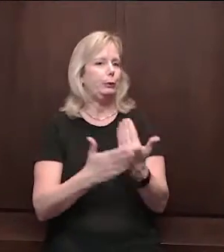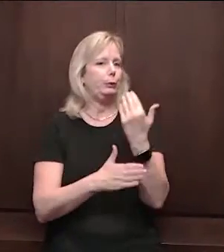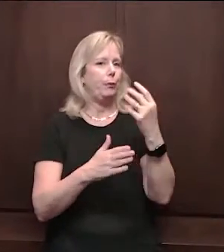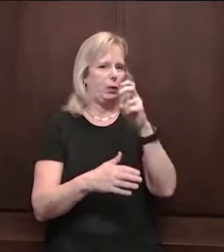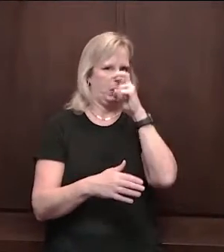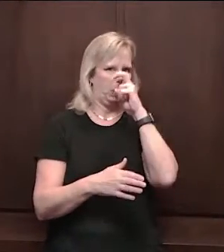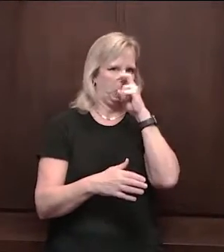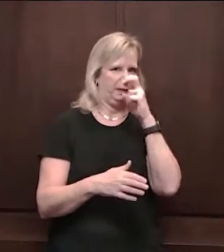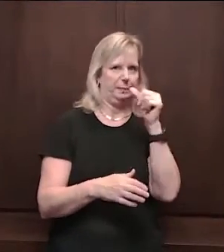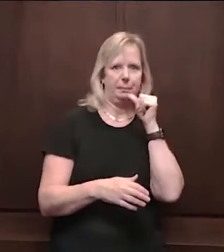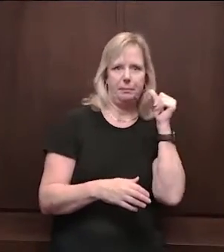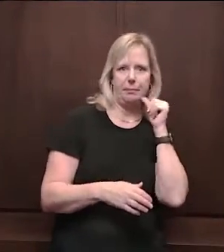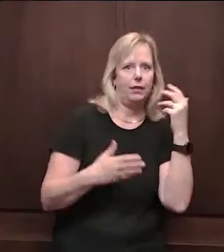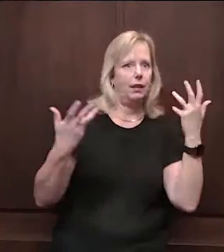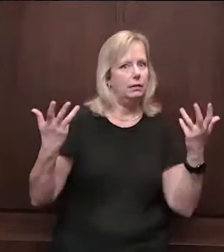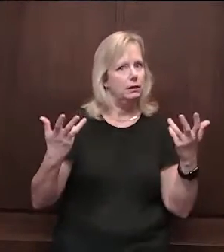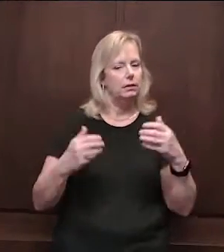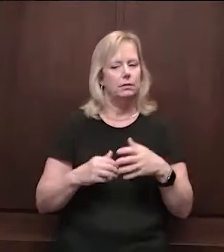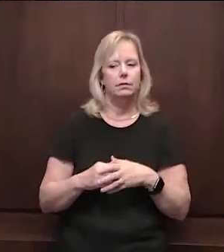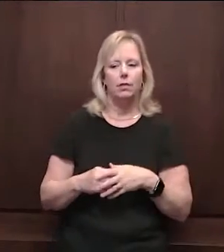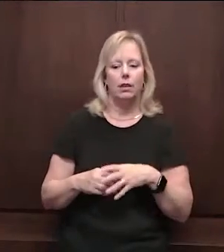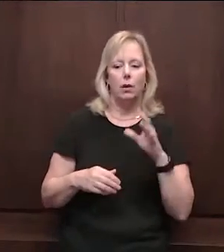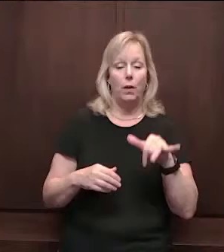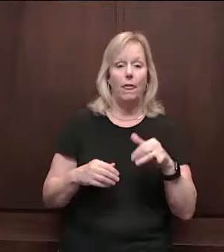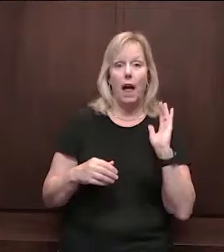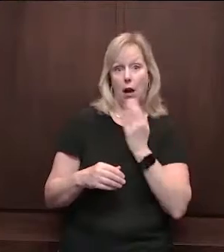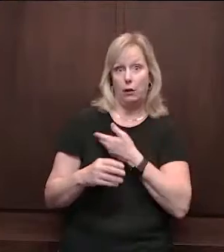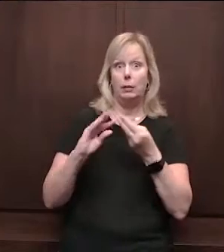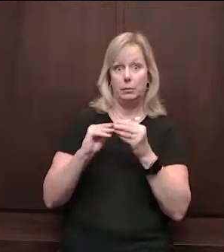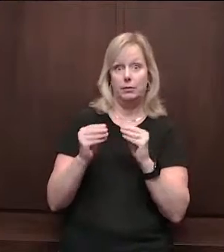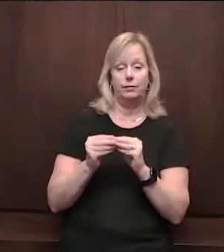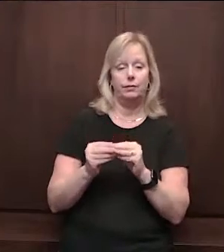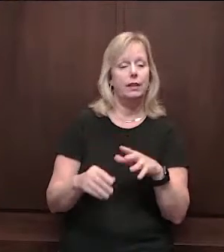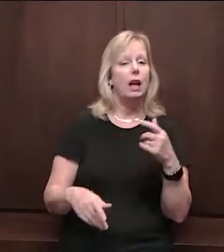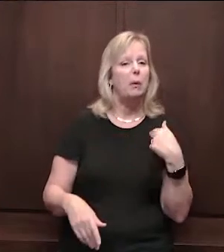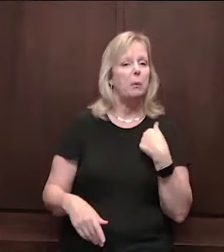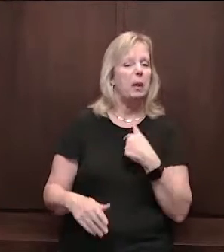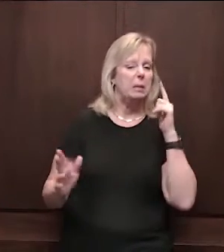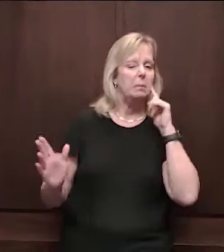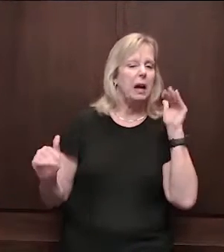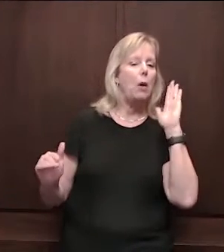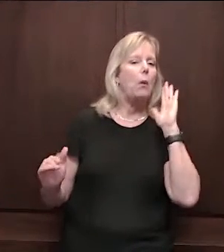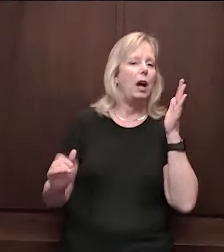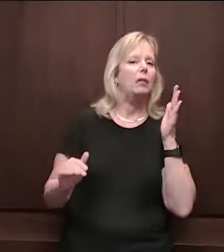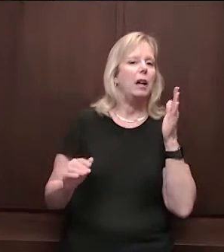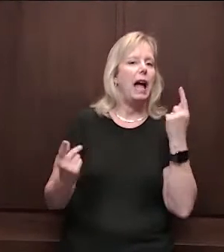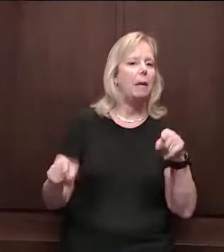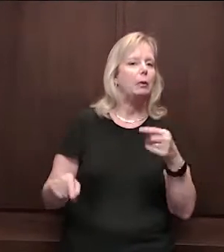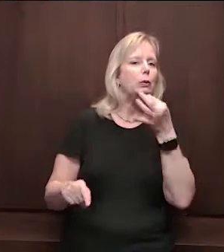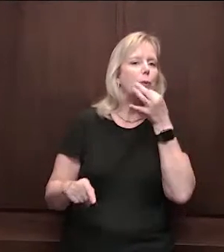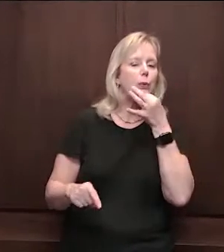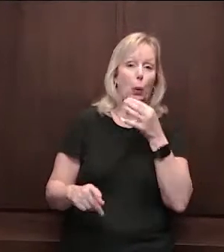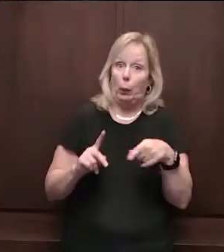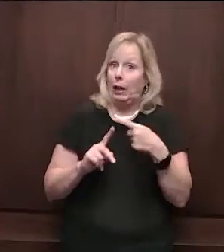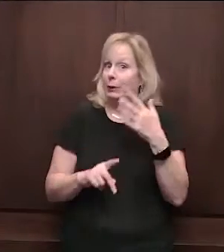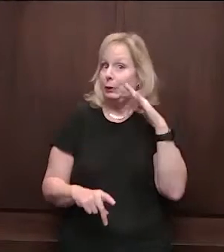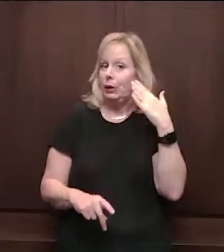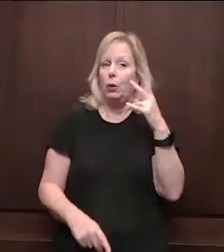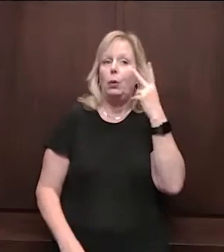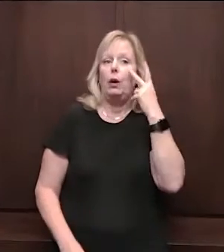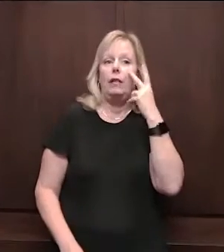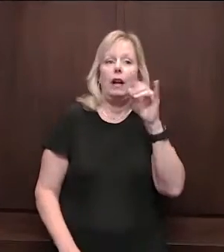more mitigation yesterday. So with these numbers, it's expected that we will be following suit. Don't know when. We'll wait